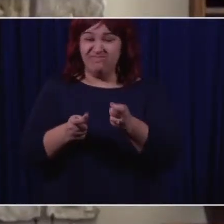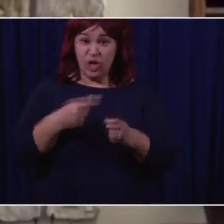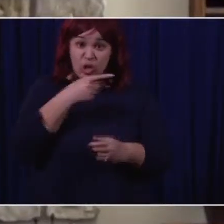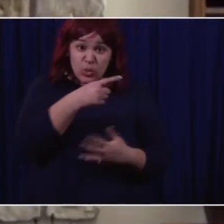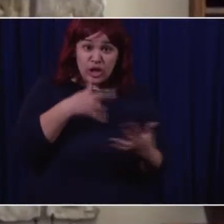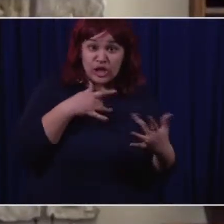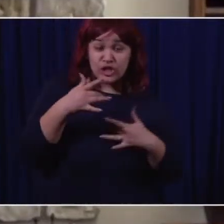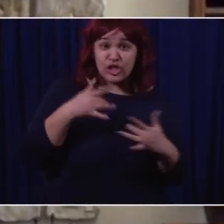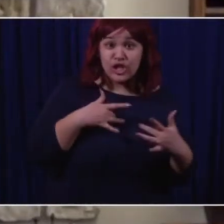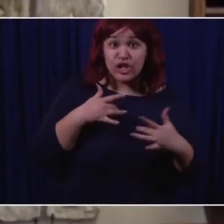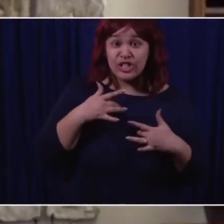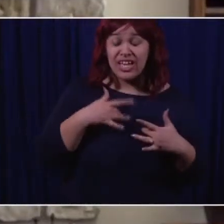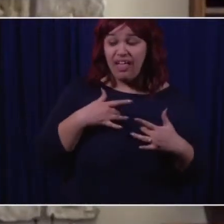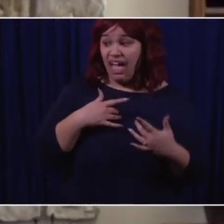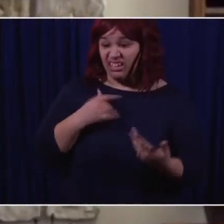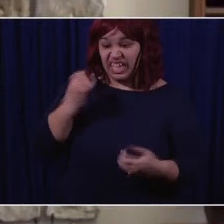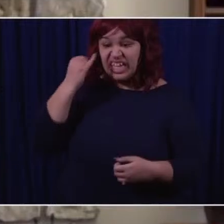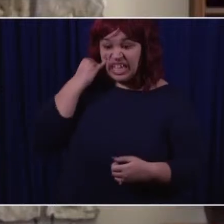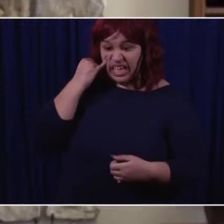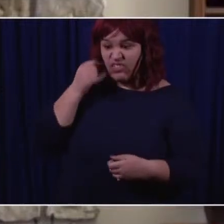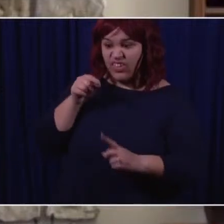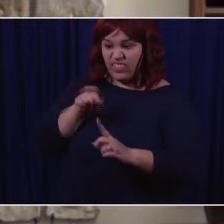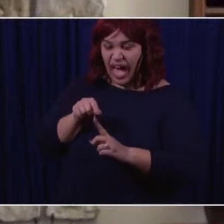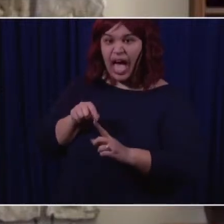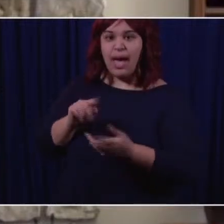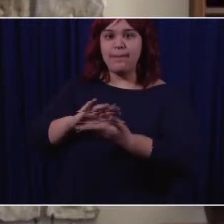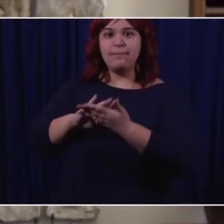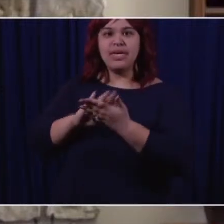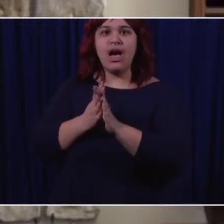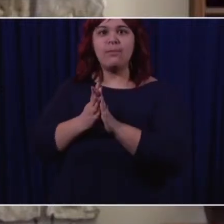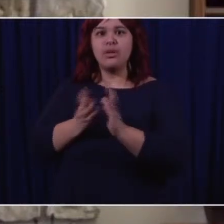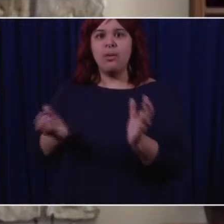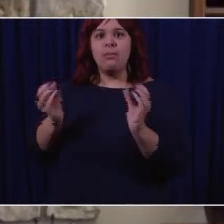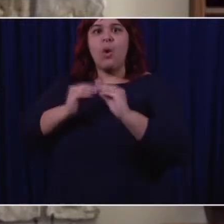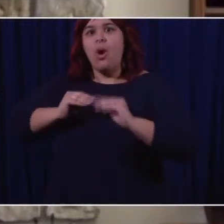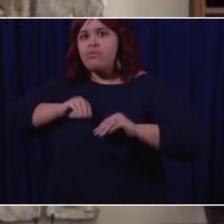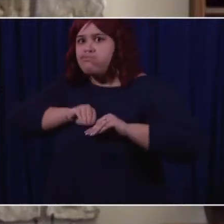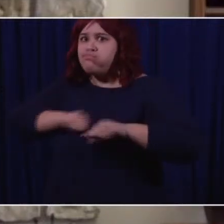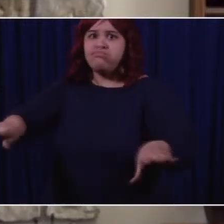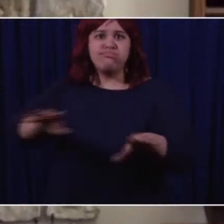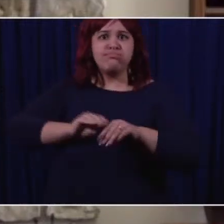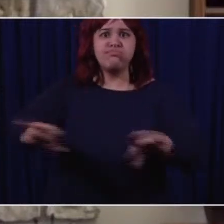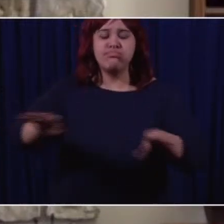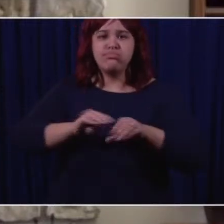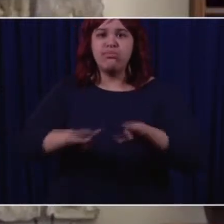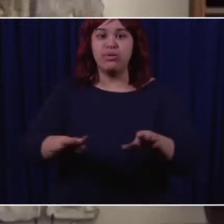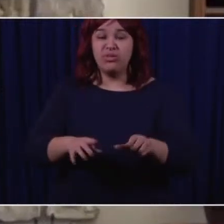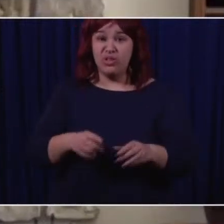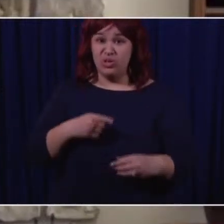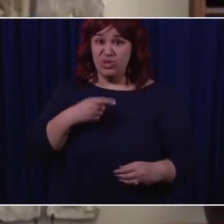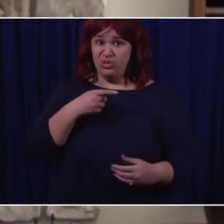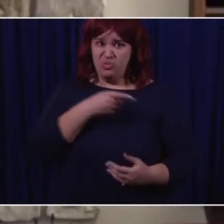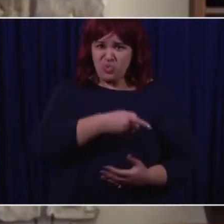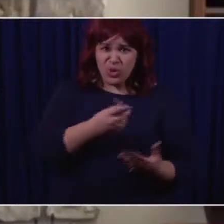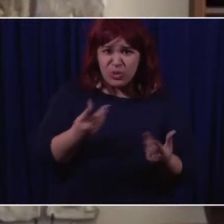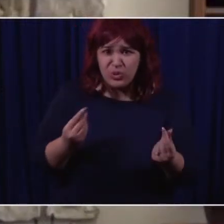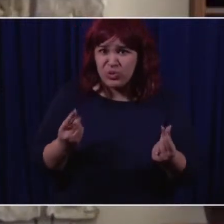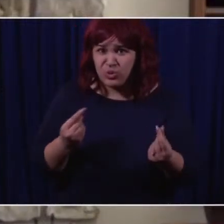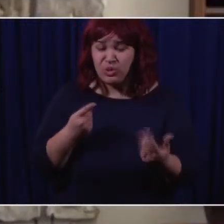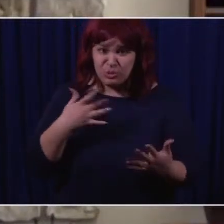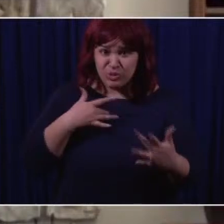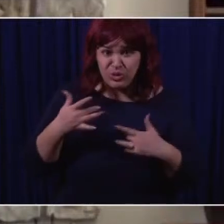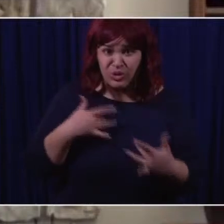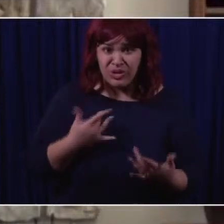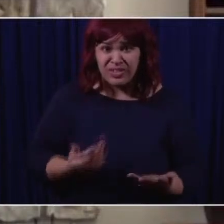common, is that affecting or changing your decision-making at all with regard to the pandemic? Thank you. Well, it's not, yes, and I'm going to let Dr.